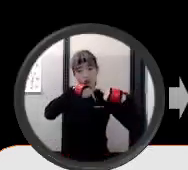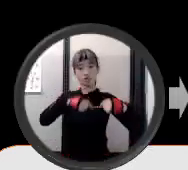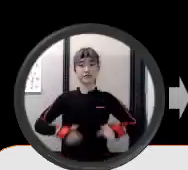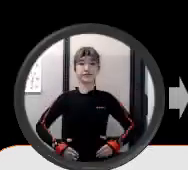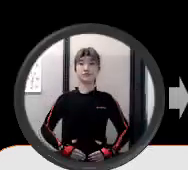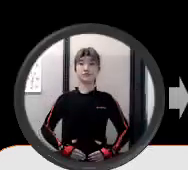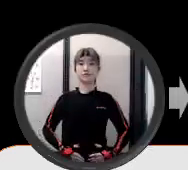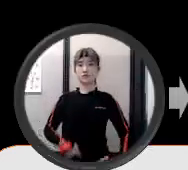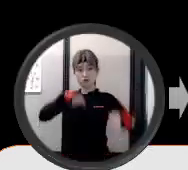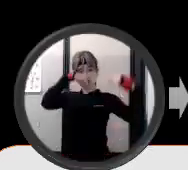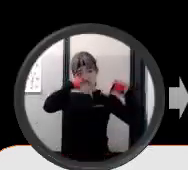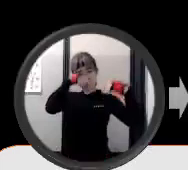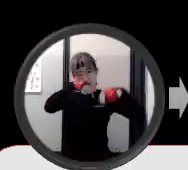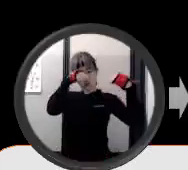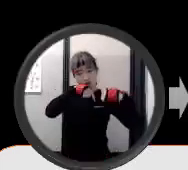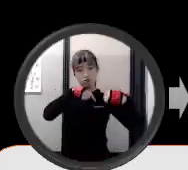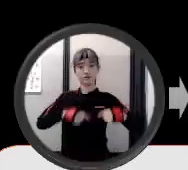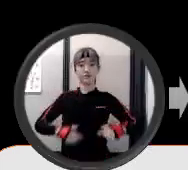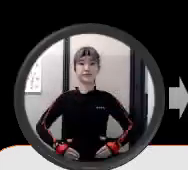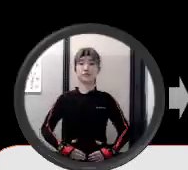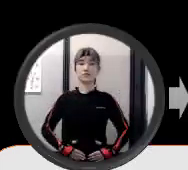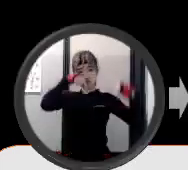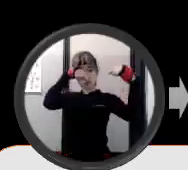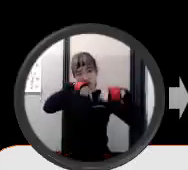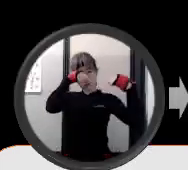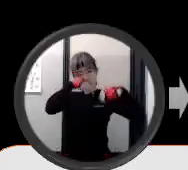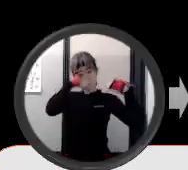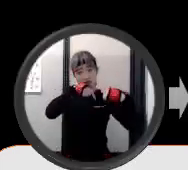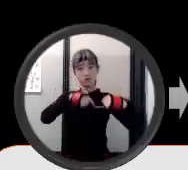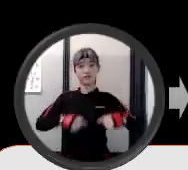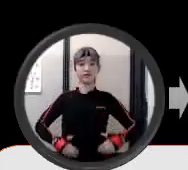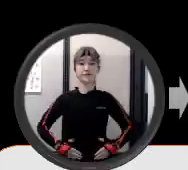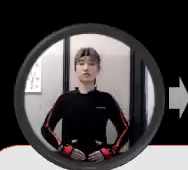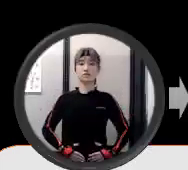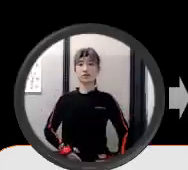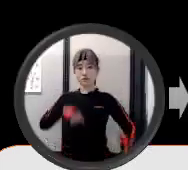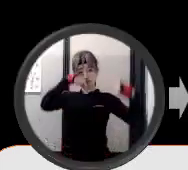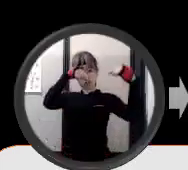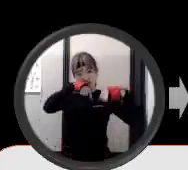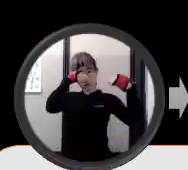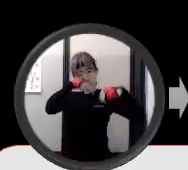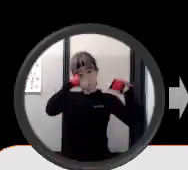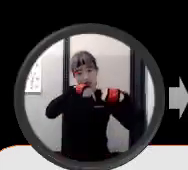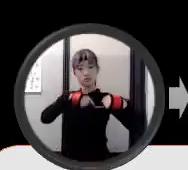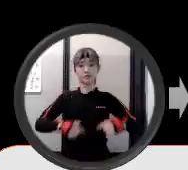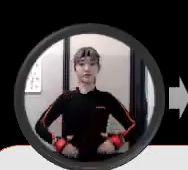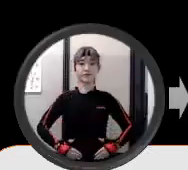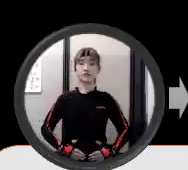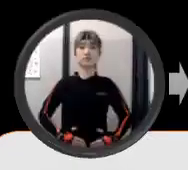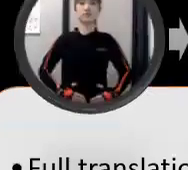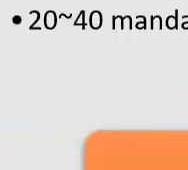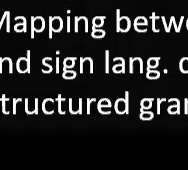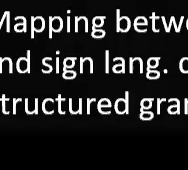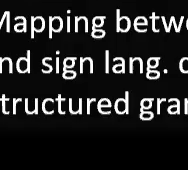course, the result of the translation engine is not perfect. So revision work by sign language specialists should be